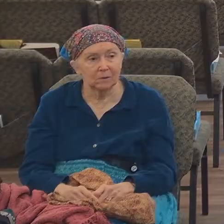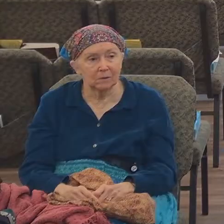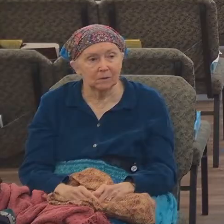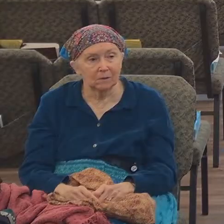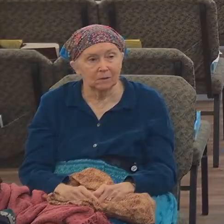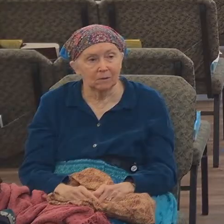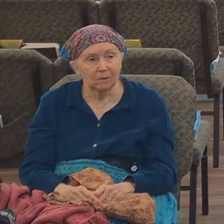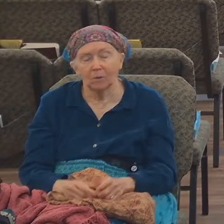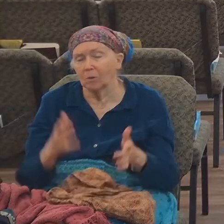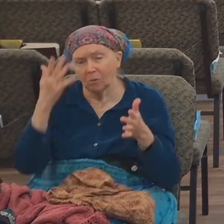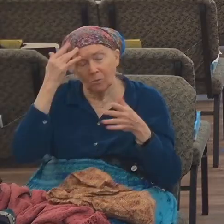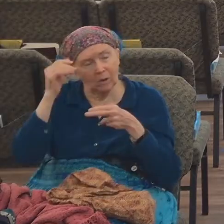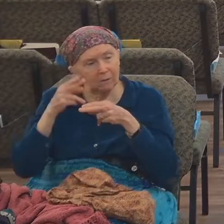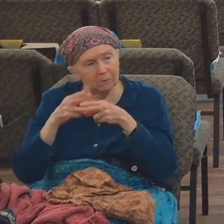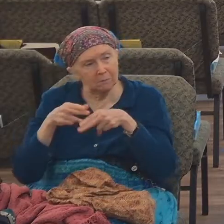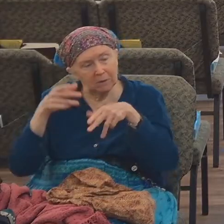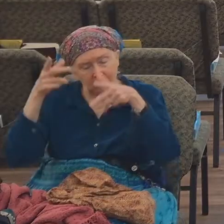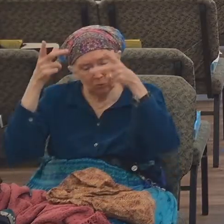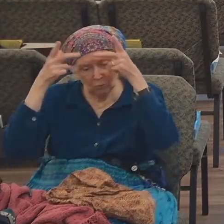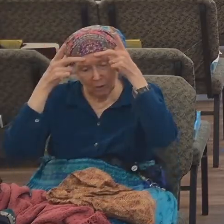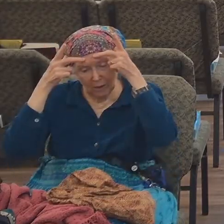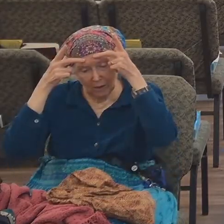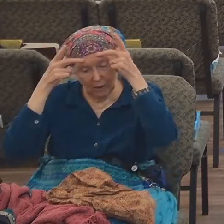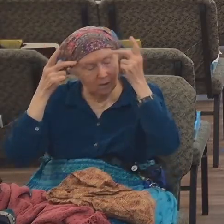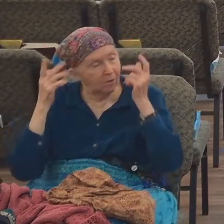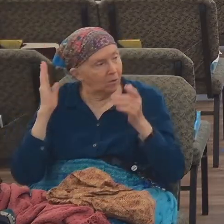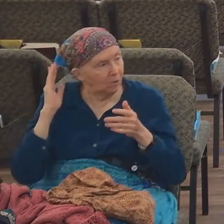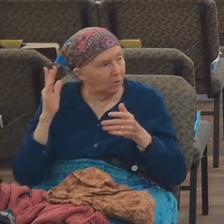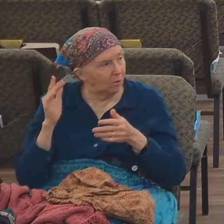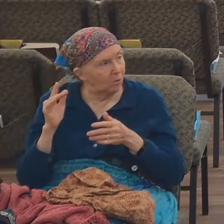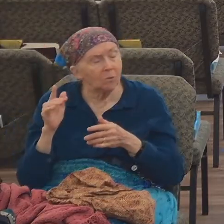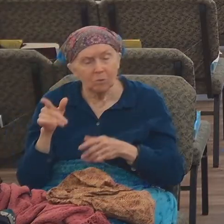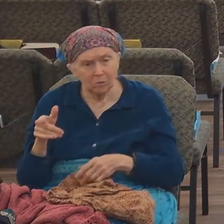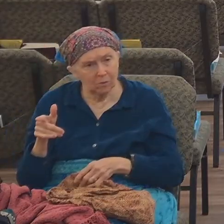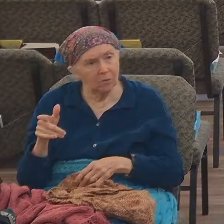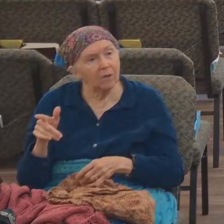Crown. Why would he mention crowns? Would that resonate with them at all?